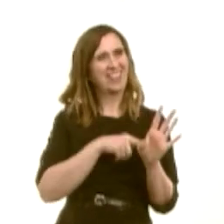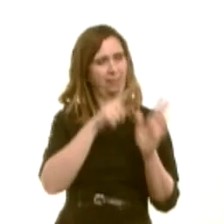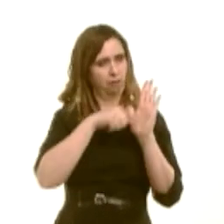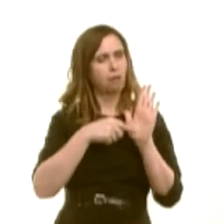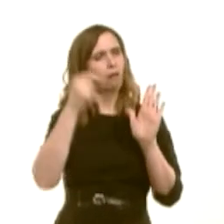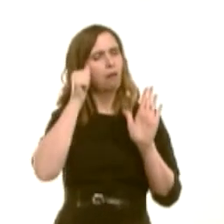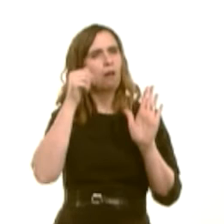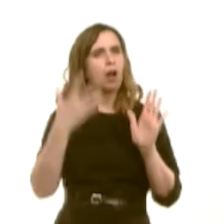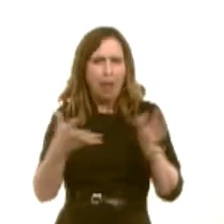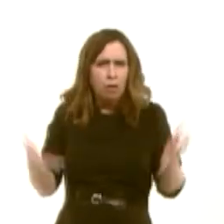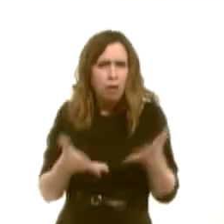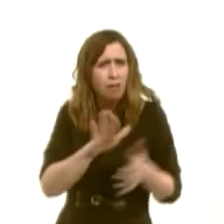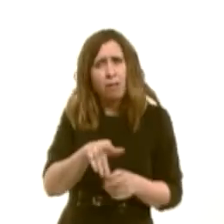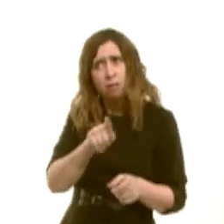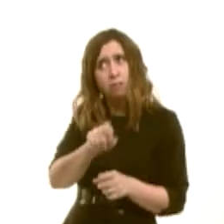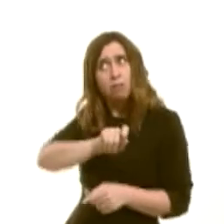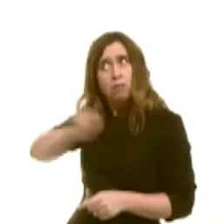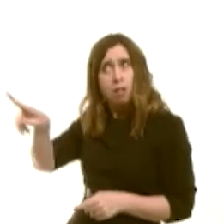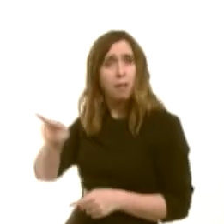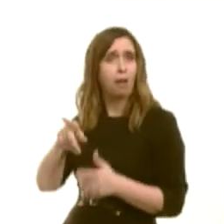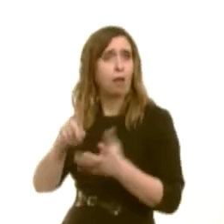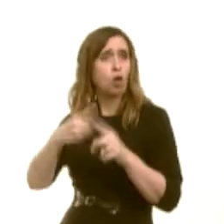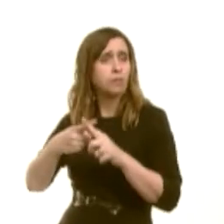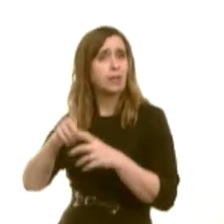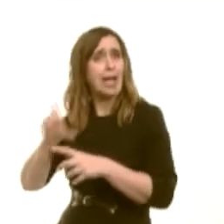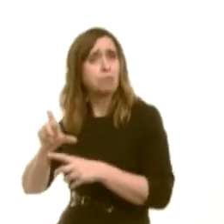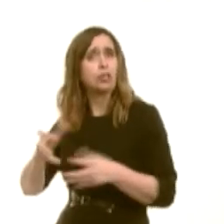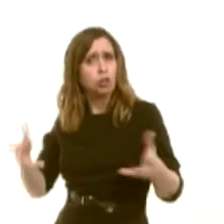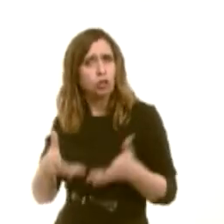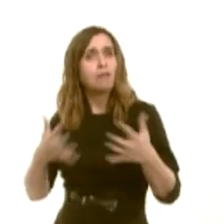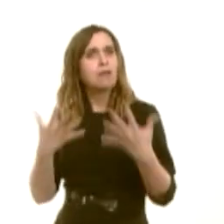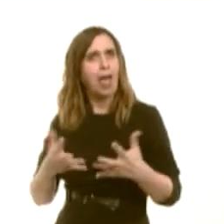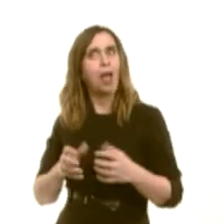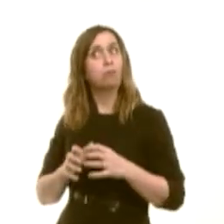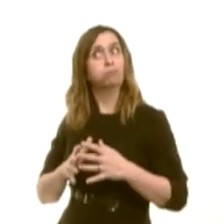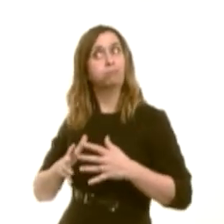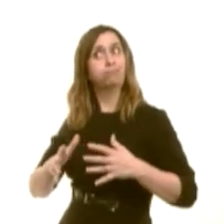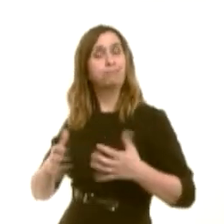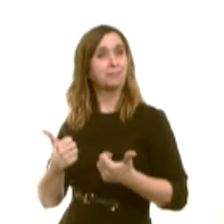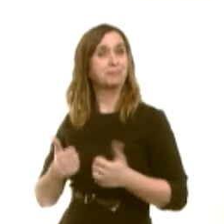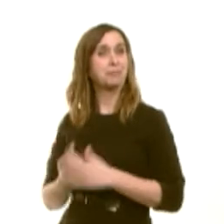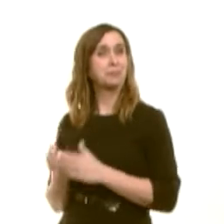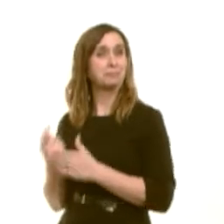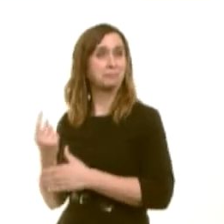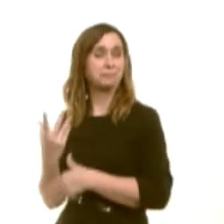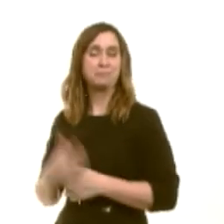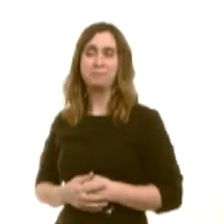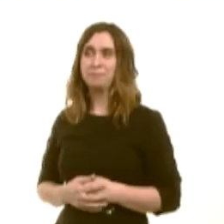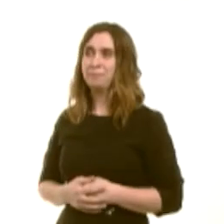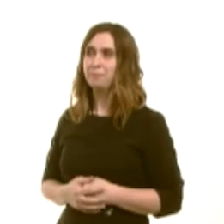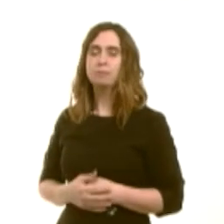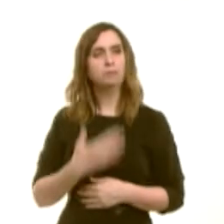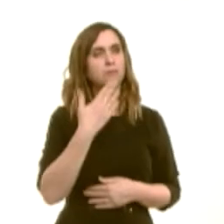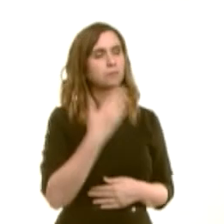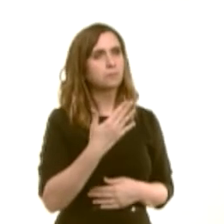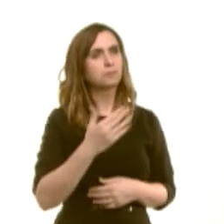youngsters to apply for the Oxford universities is beginning to bear fruit. Question 7, Julie Morgan. Thank you, Presiding Officer. What plans